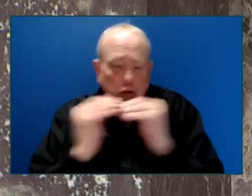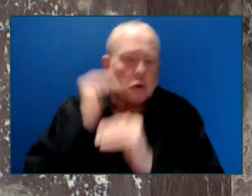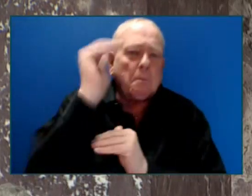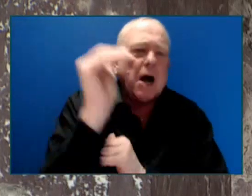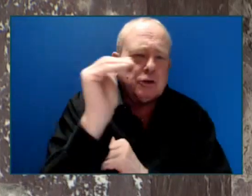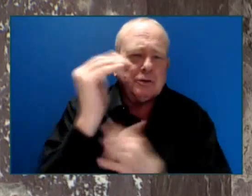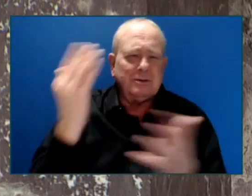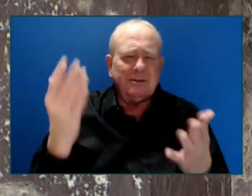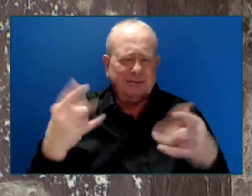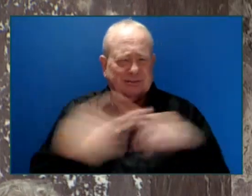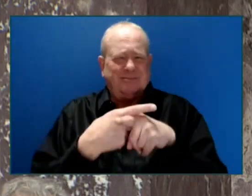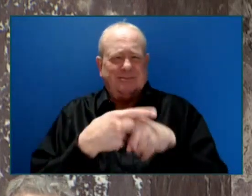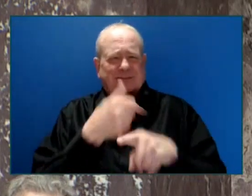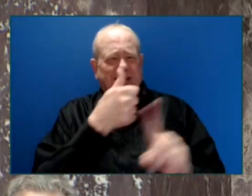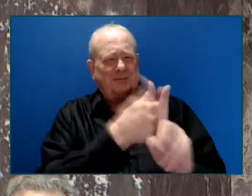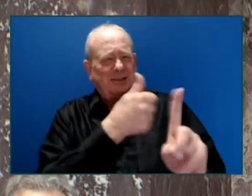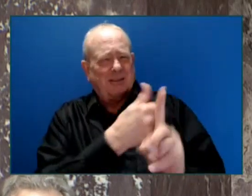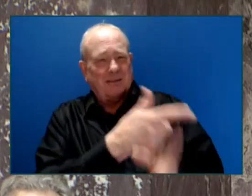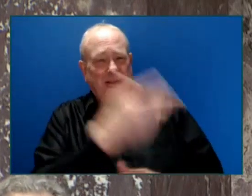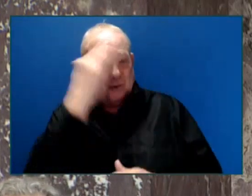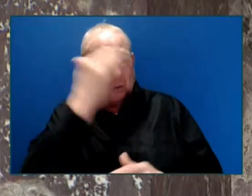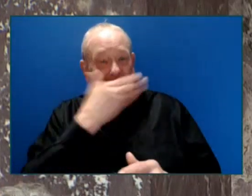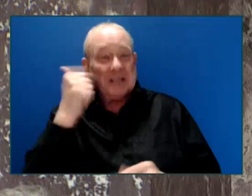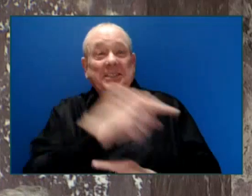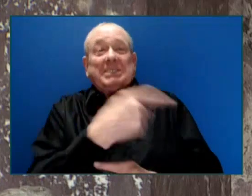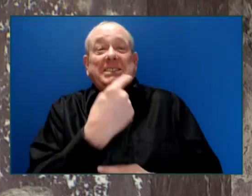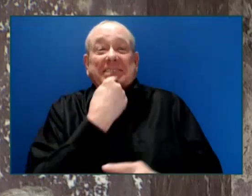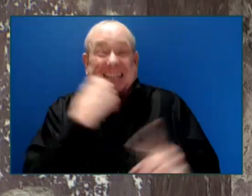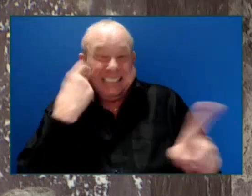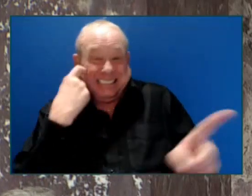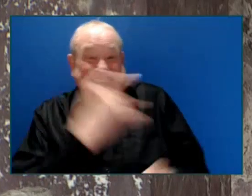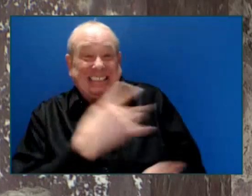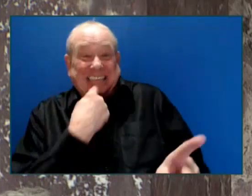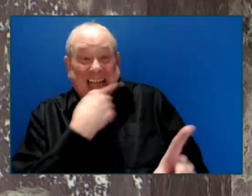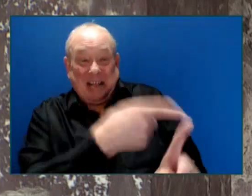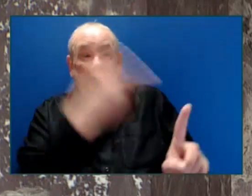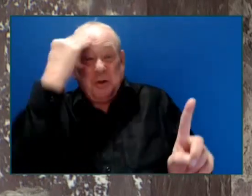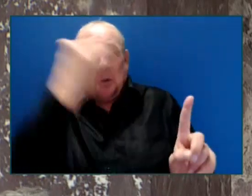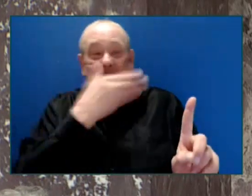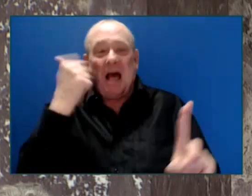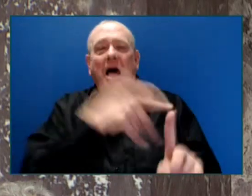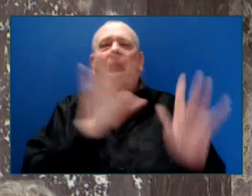knows best. He says he knows best. Honourable Speaker. Members.